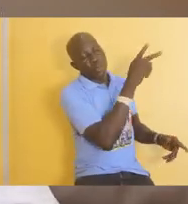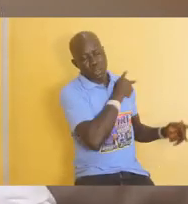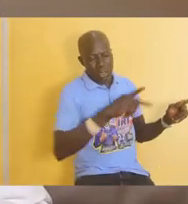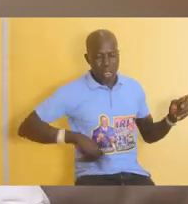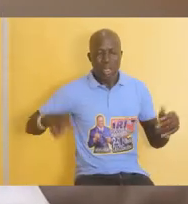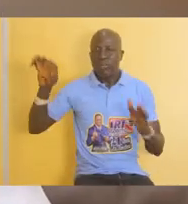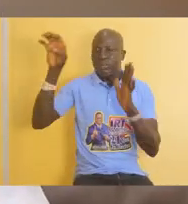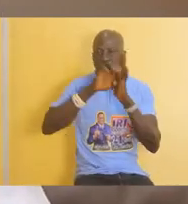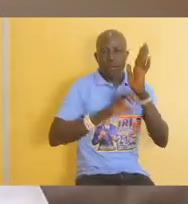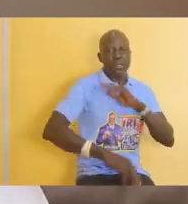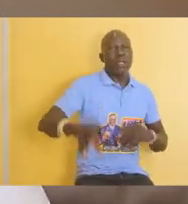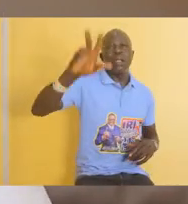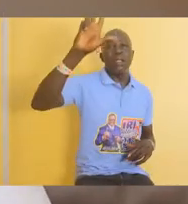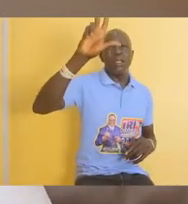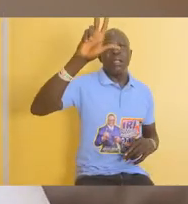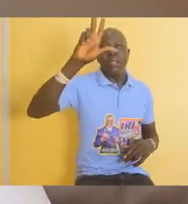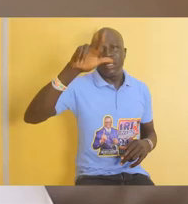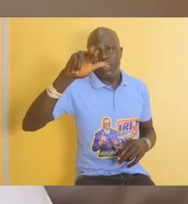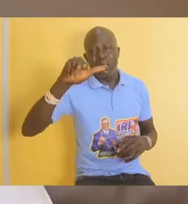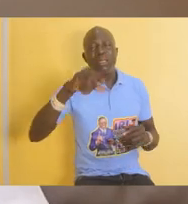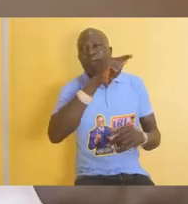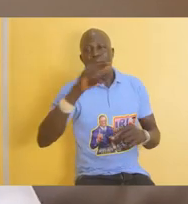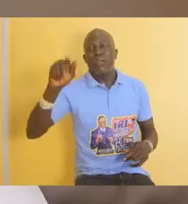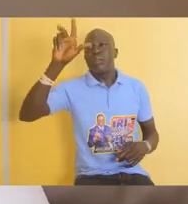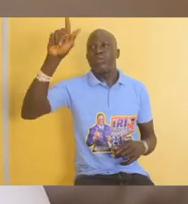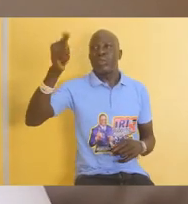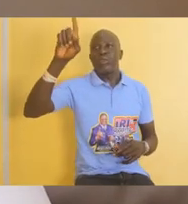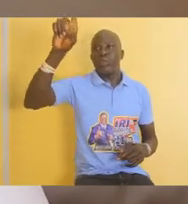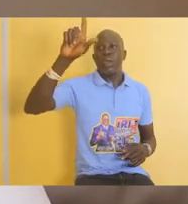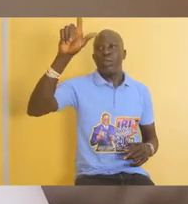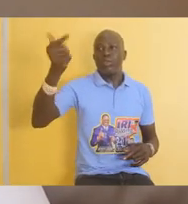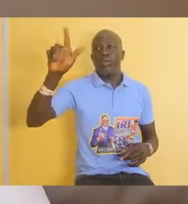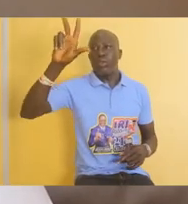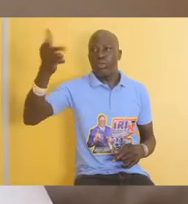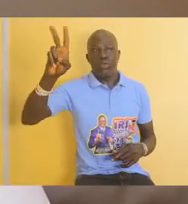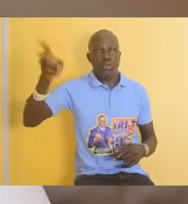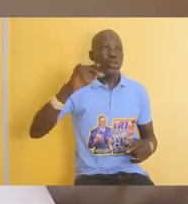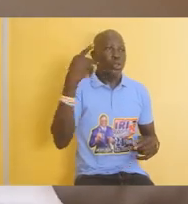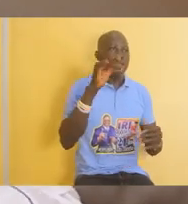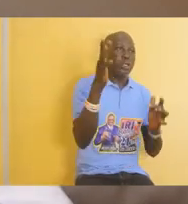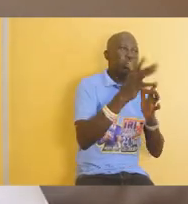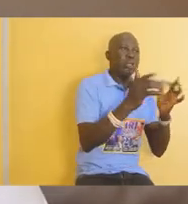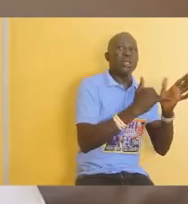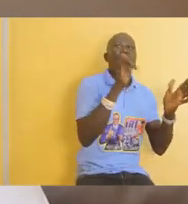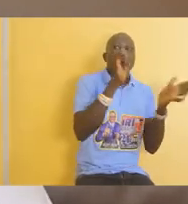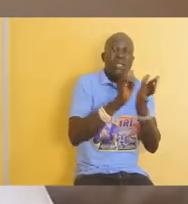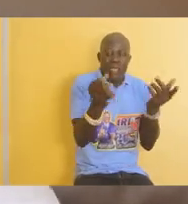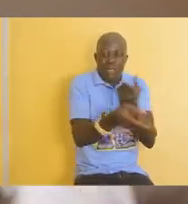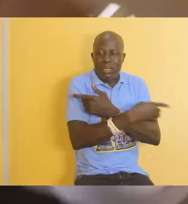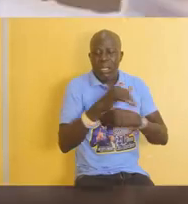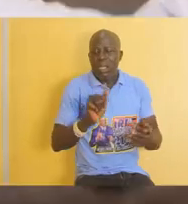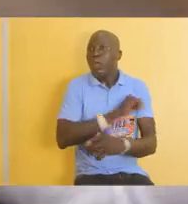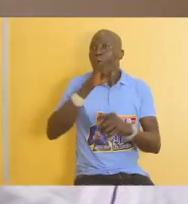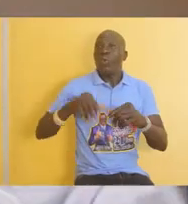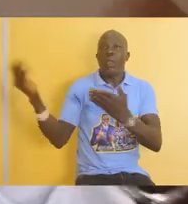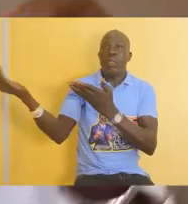ori ketana. Chapter 13. Luka verse 21 and 22. Read verse 21 and 22. O wa nbe. You will see ni ojo na. That day. But